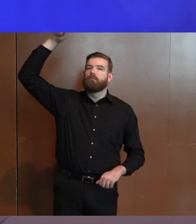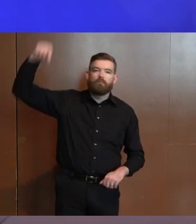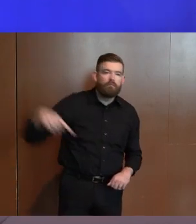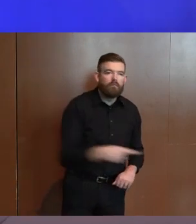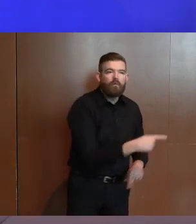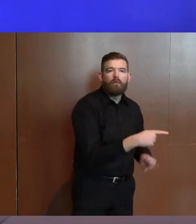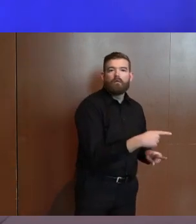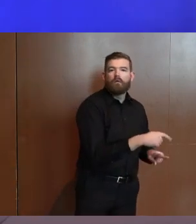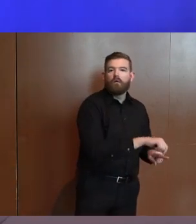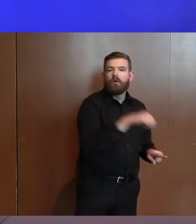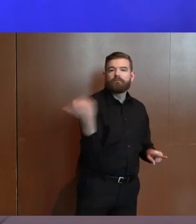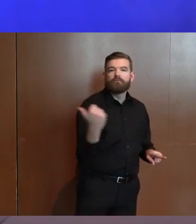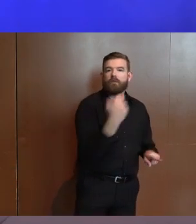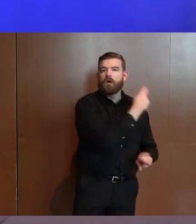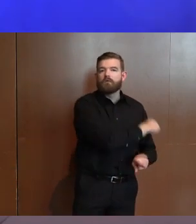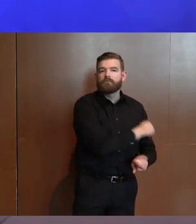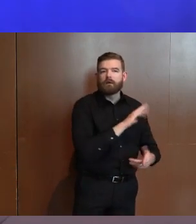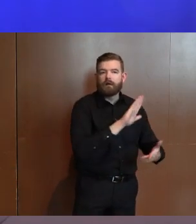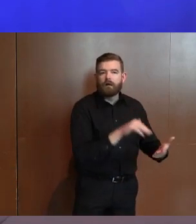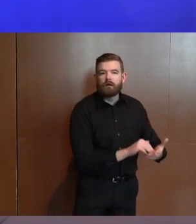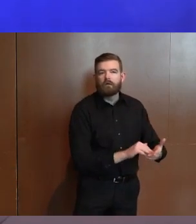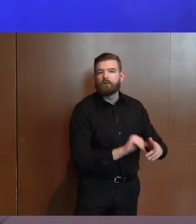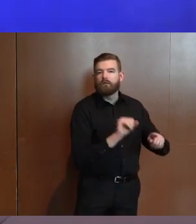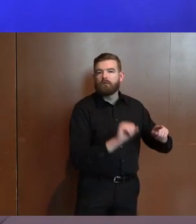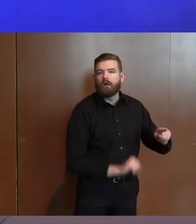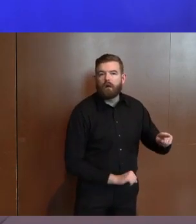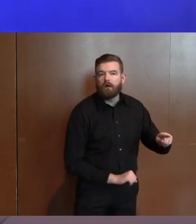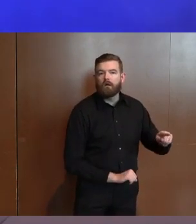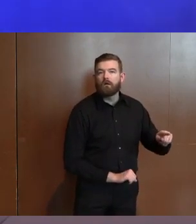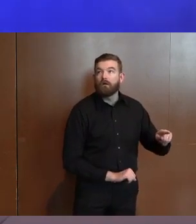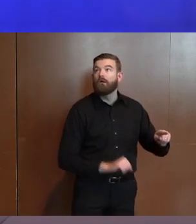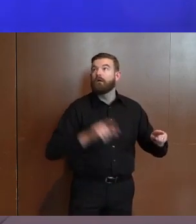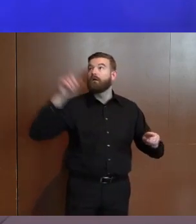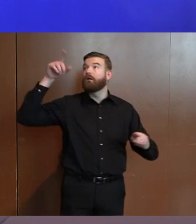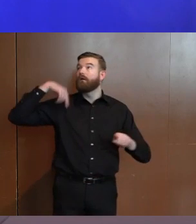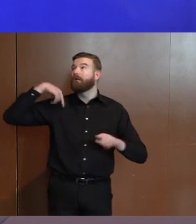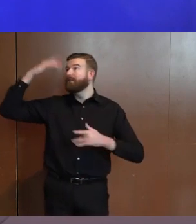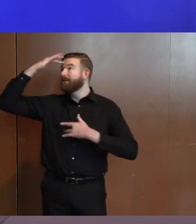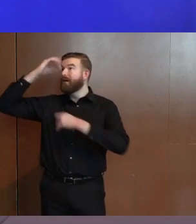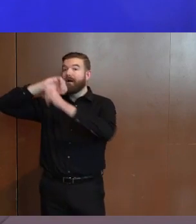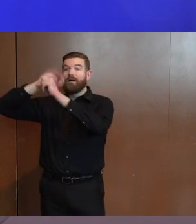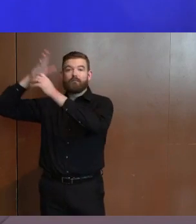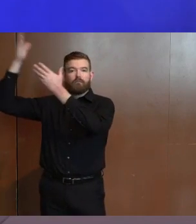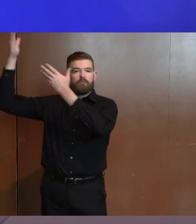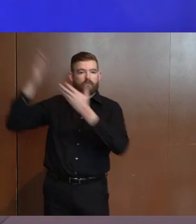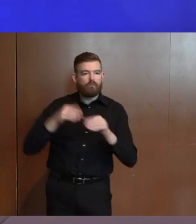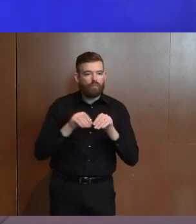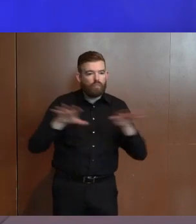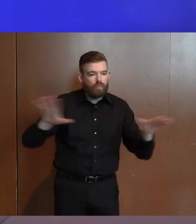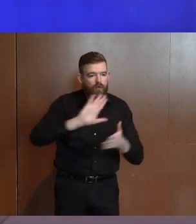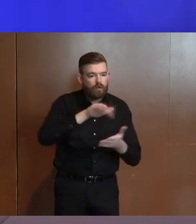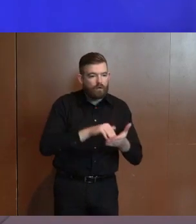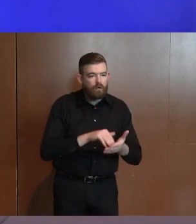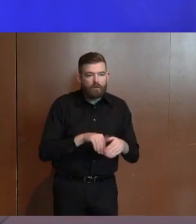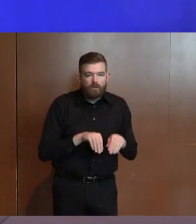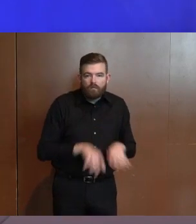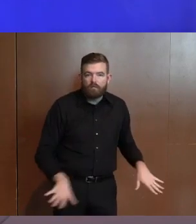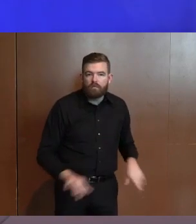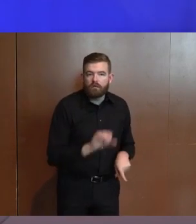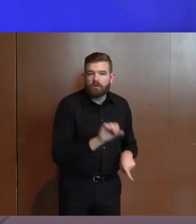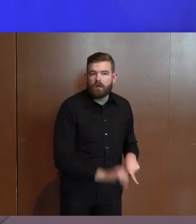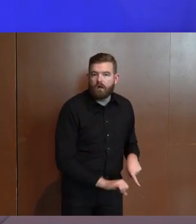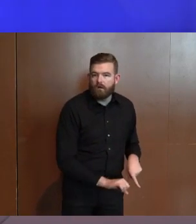this surge continues to spread out and affect different hospitals, and is there going to be enough room? Will we wind